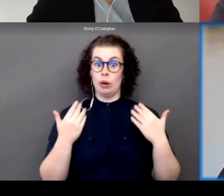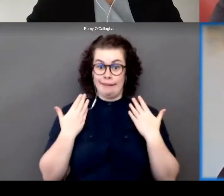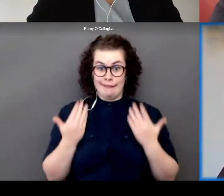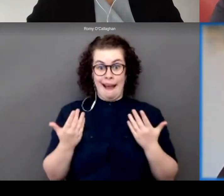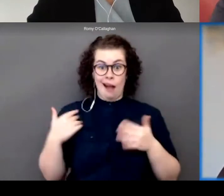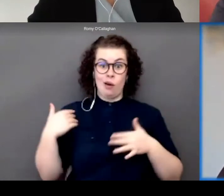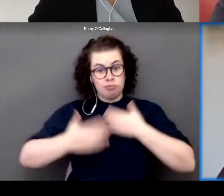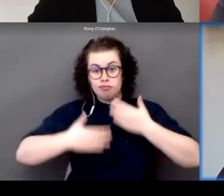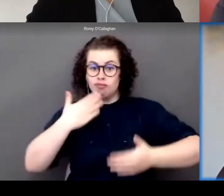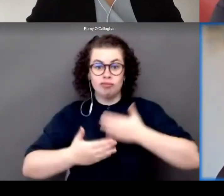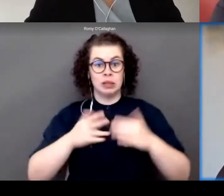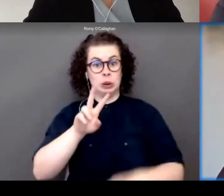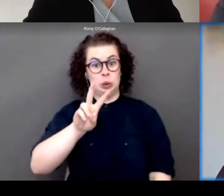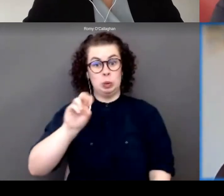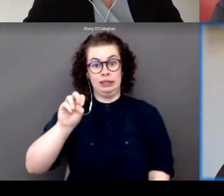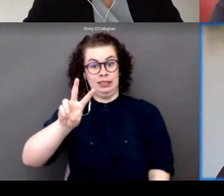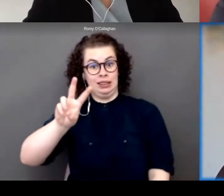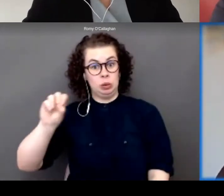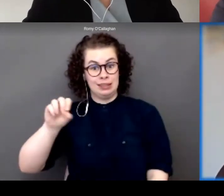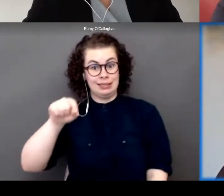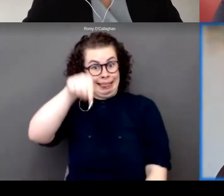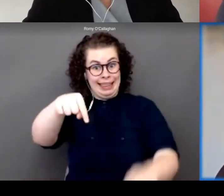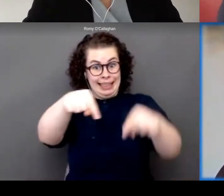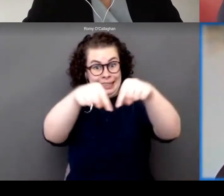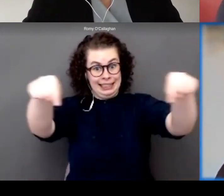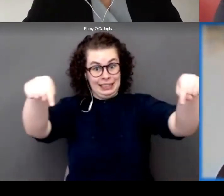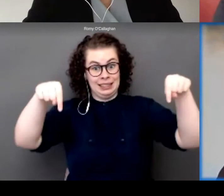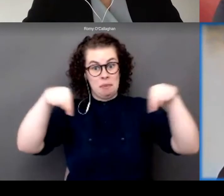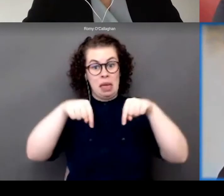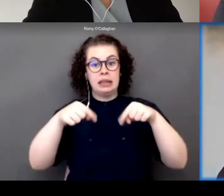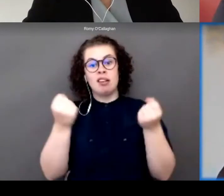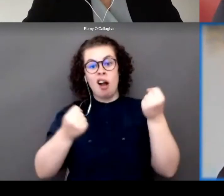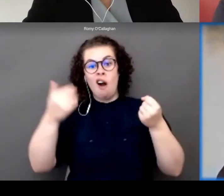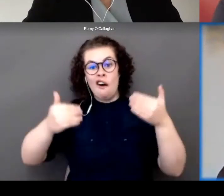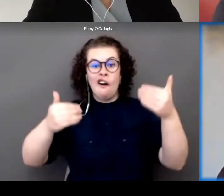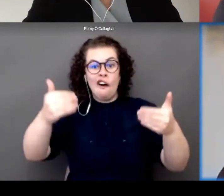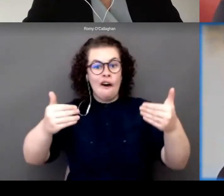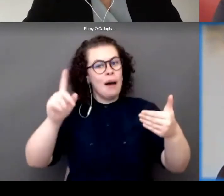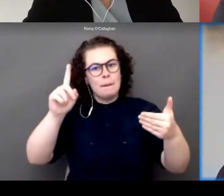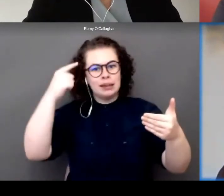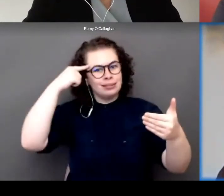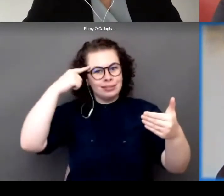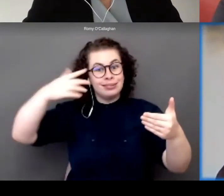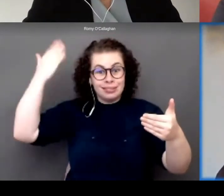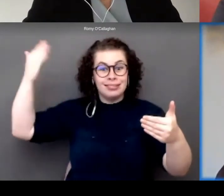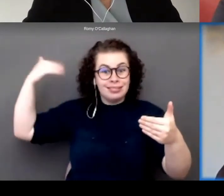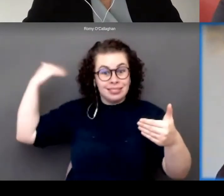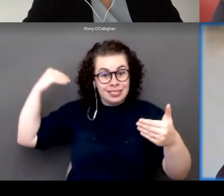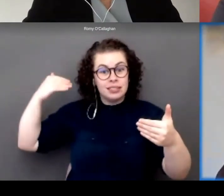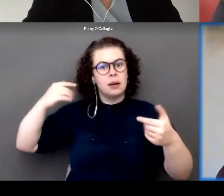urban relation are, first of all, political actions. And that's